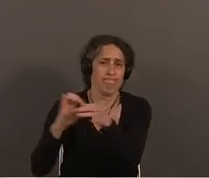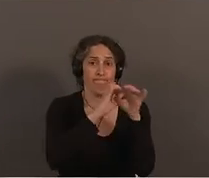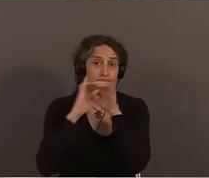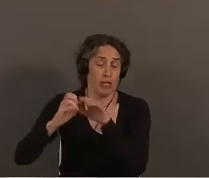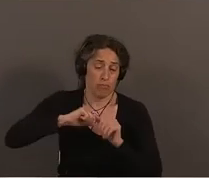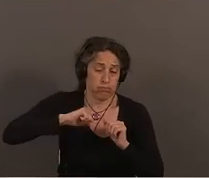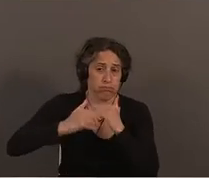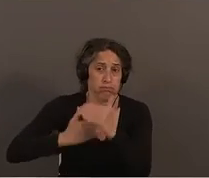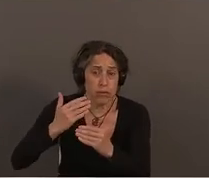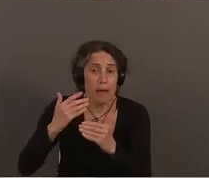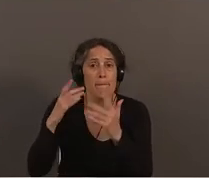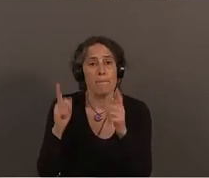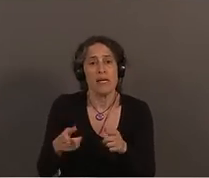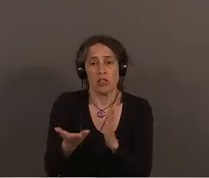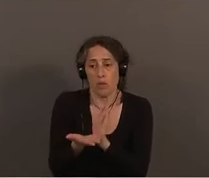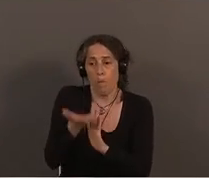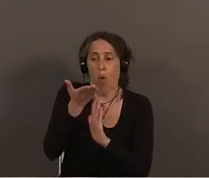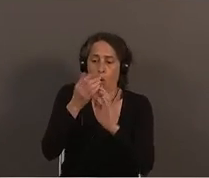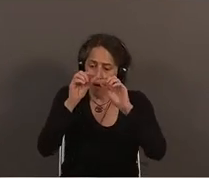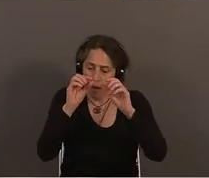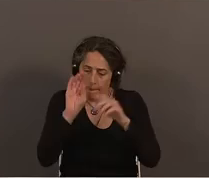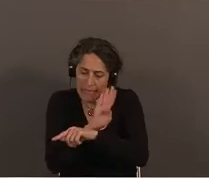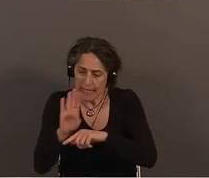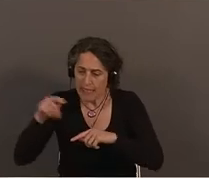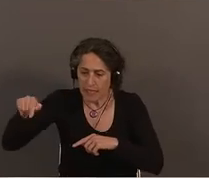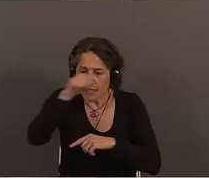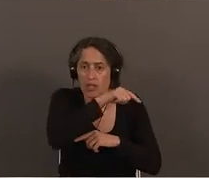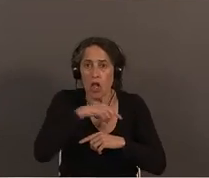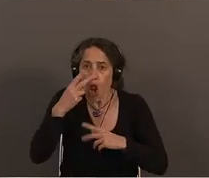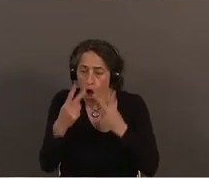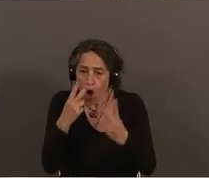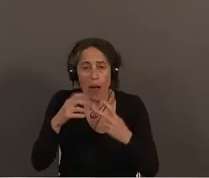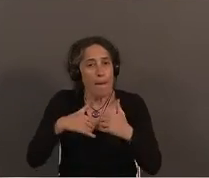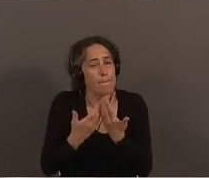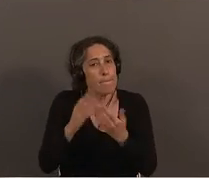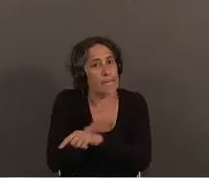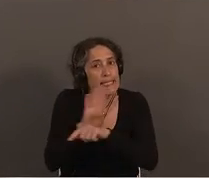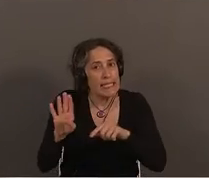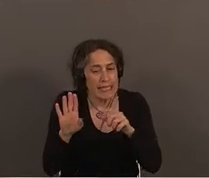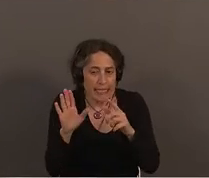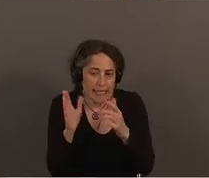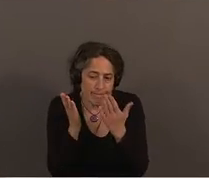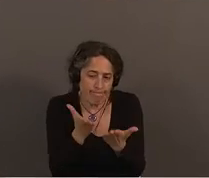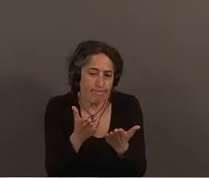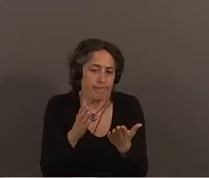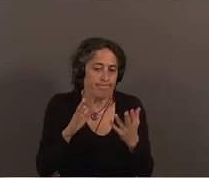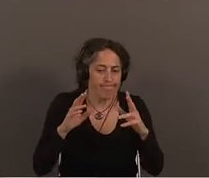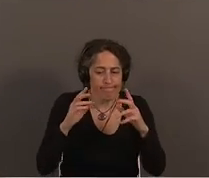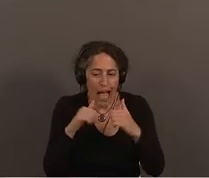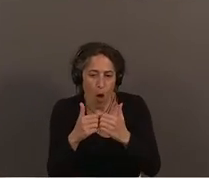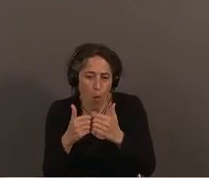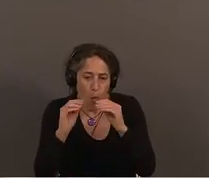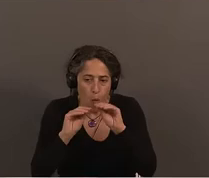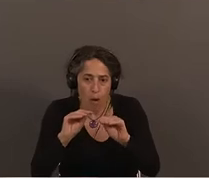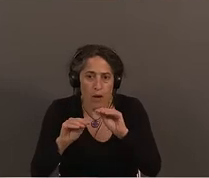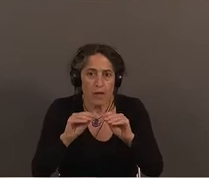case so that their investors will continue to put money into this. You know, it's a fact that some people prefer to invest in other sectors than telecoms because